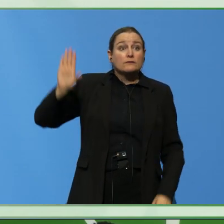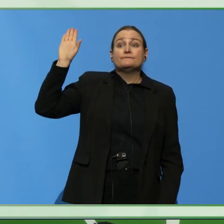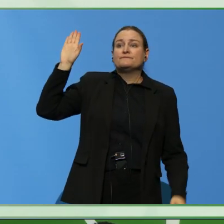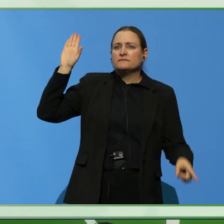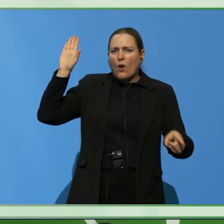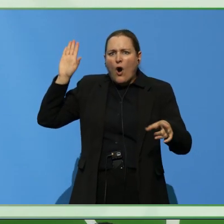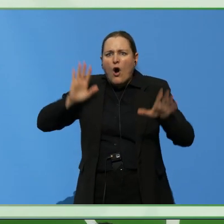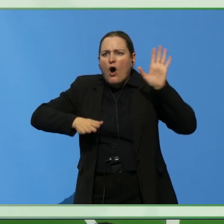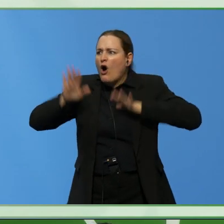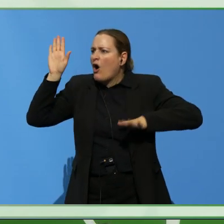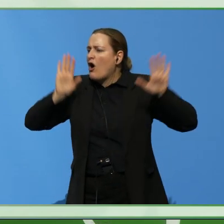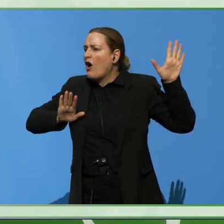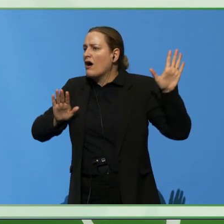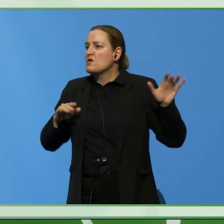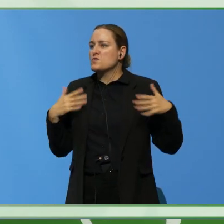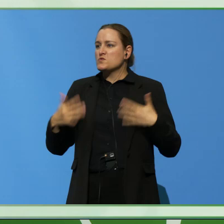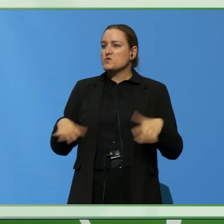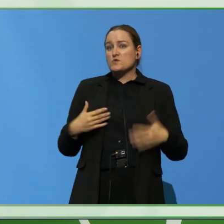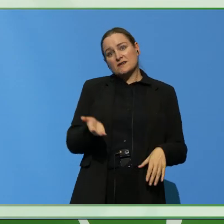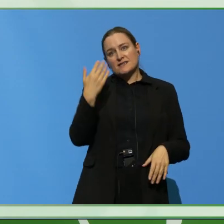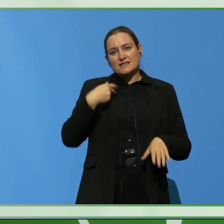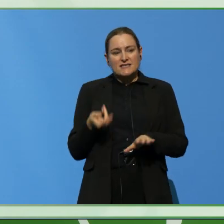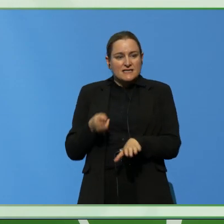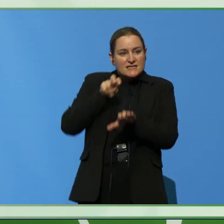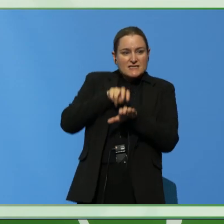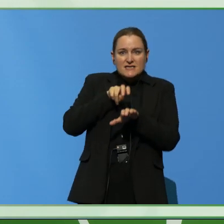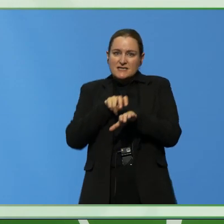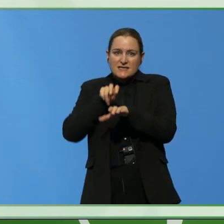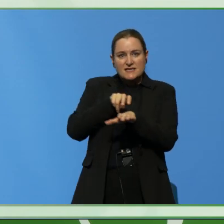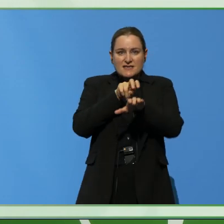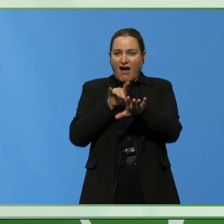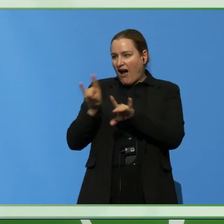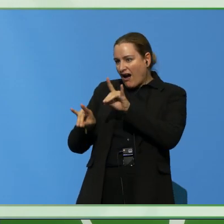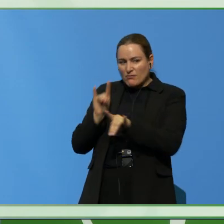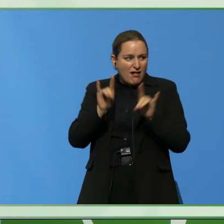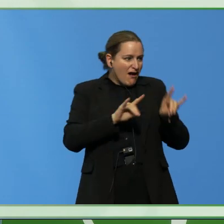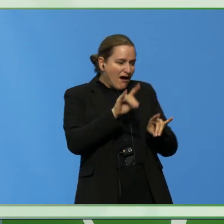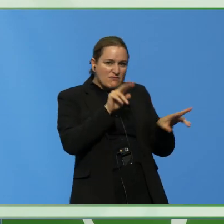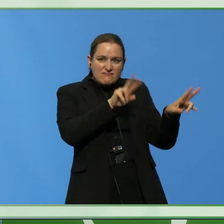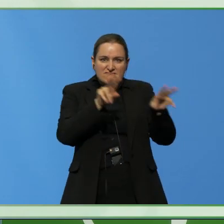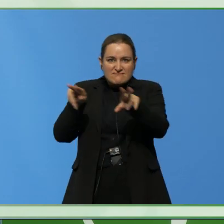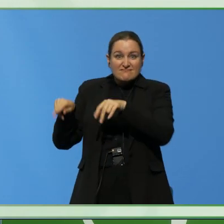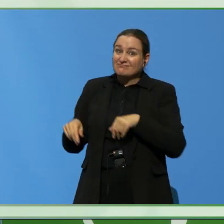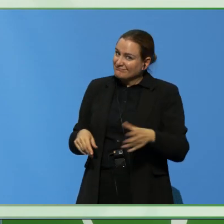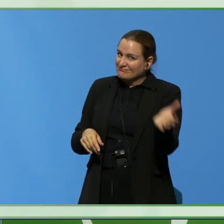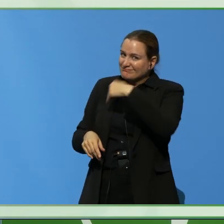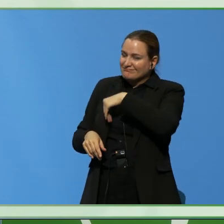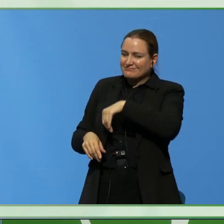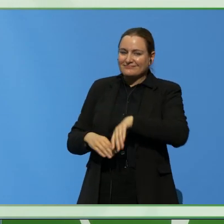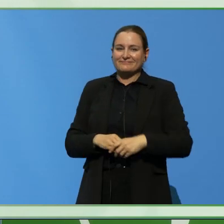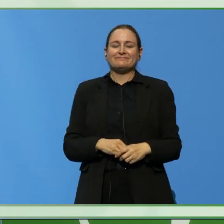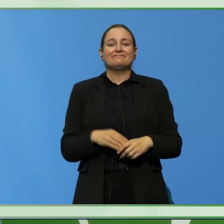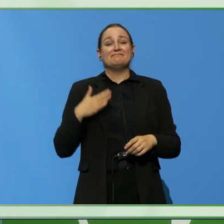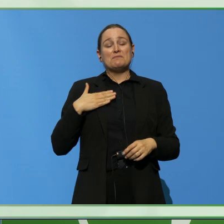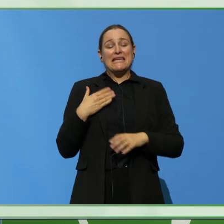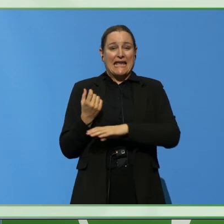Wow, I see a lot of safari clients here. Okay. My name is Bernard Shira. I am from Nairobi,